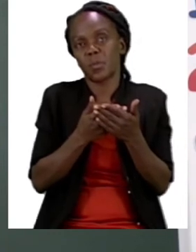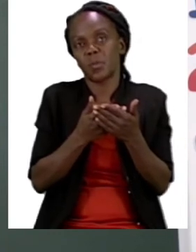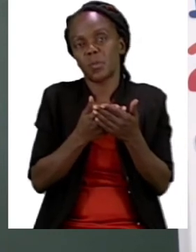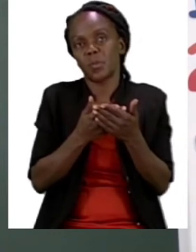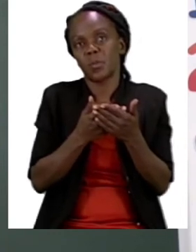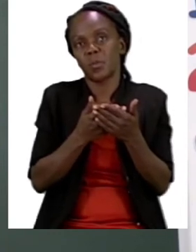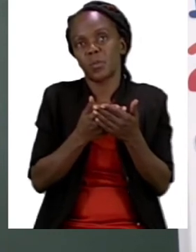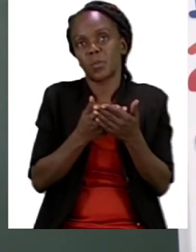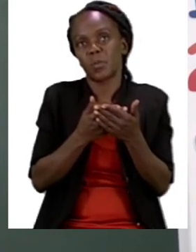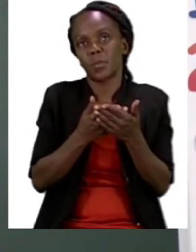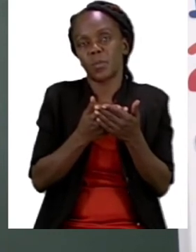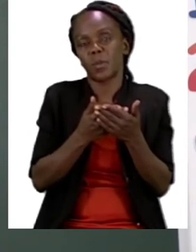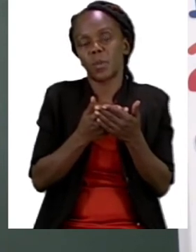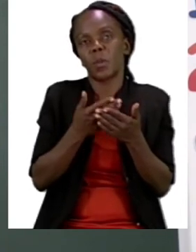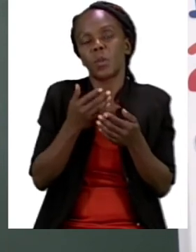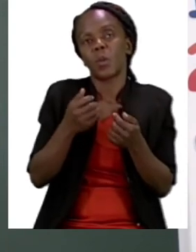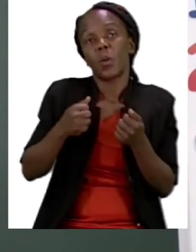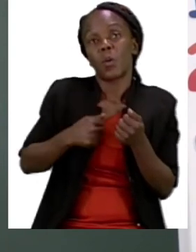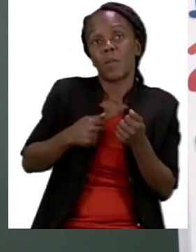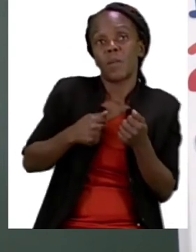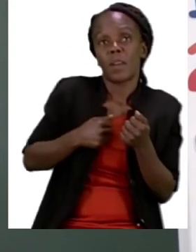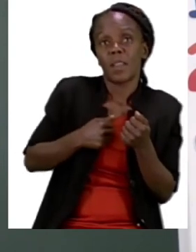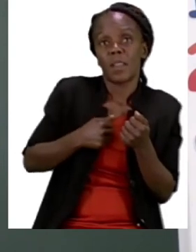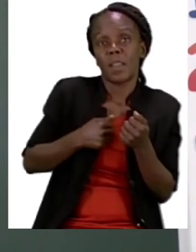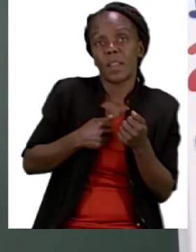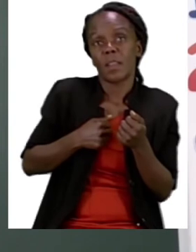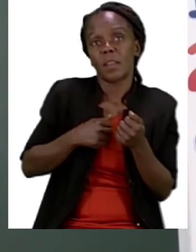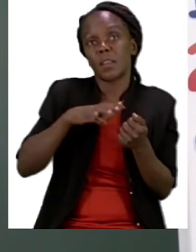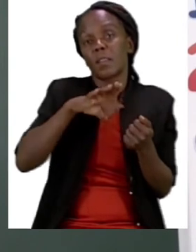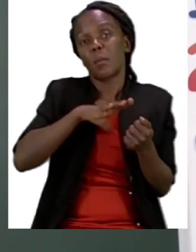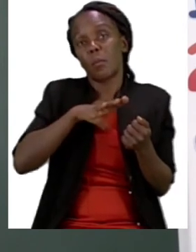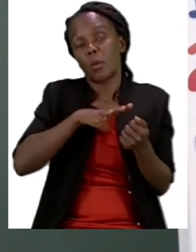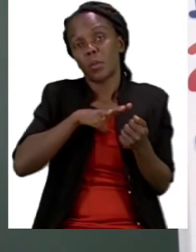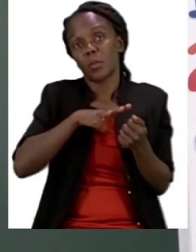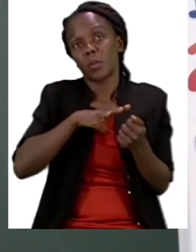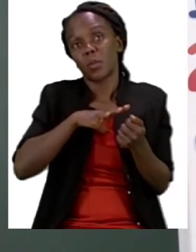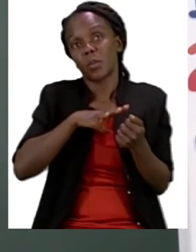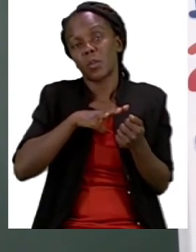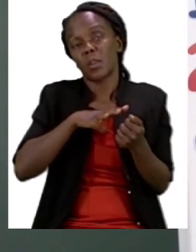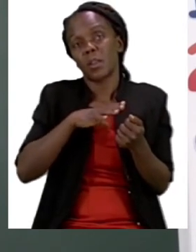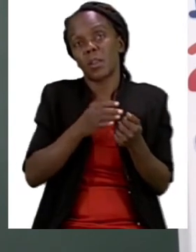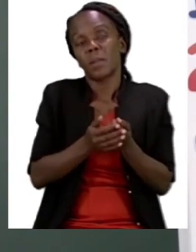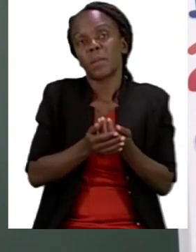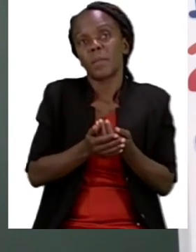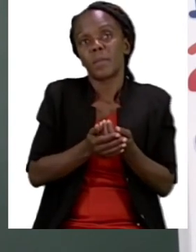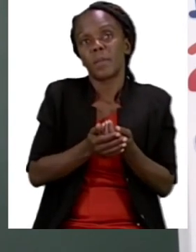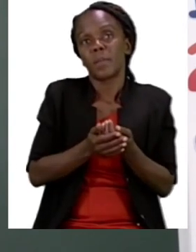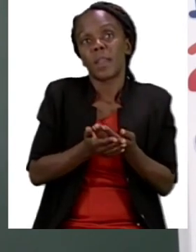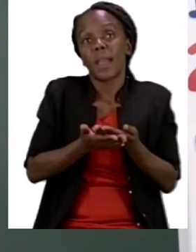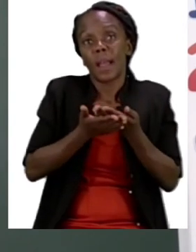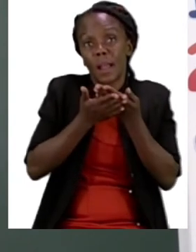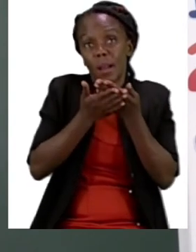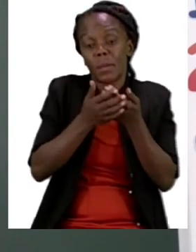take turns to take care of their baby. And from what the baby is wearing, I think